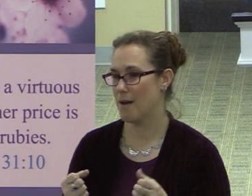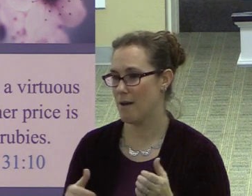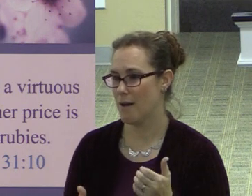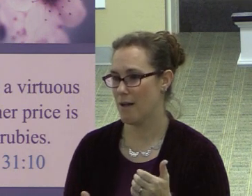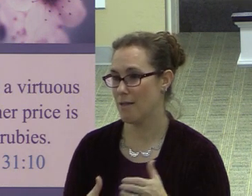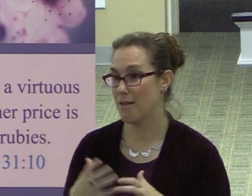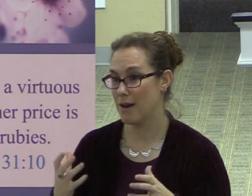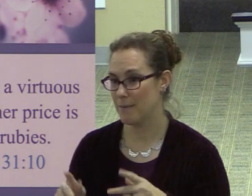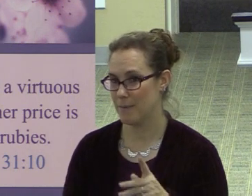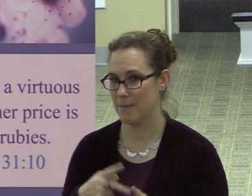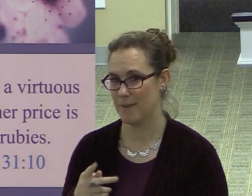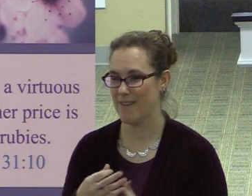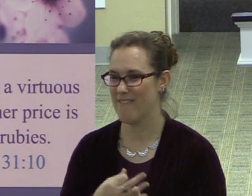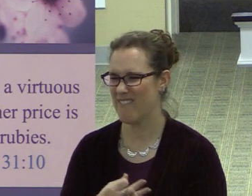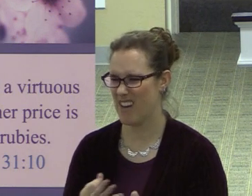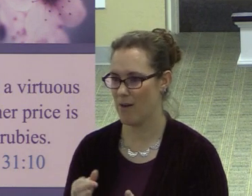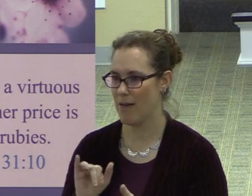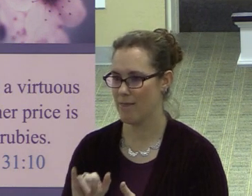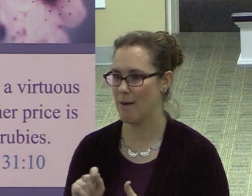they fail at that moment.